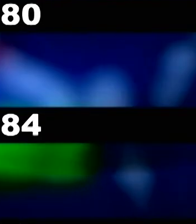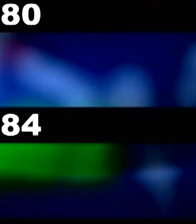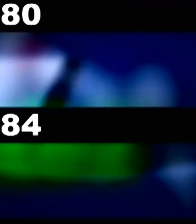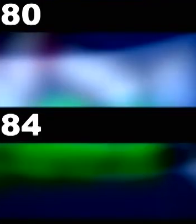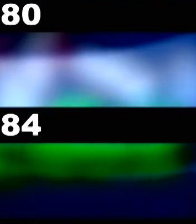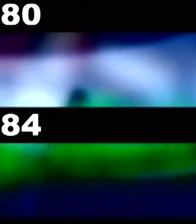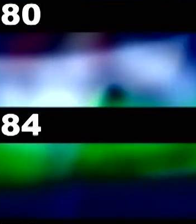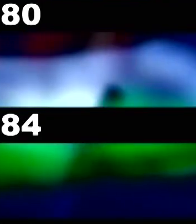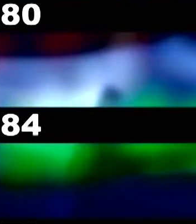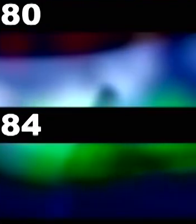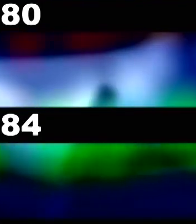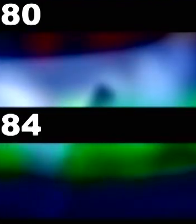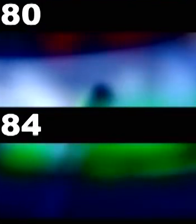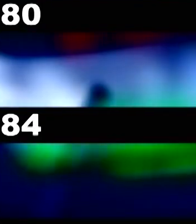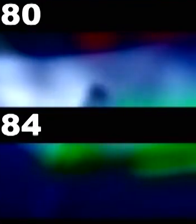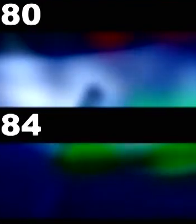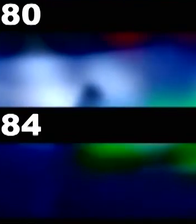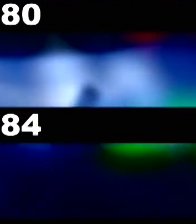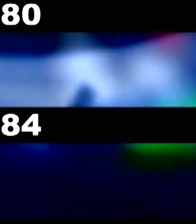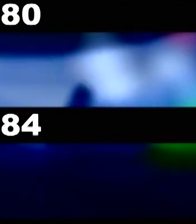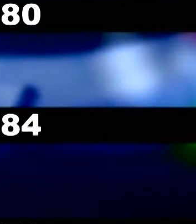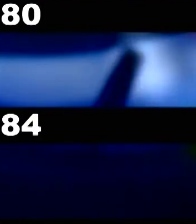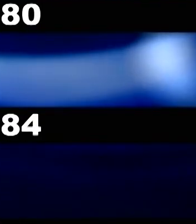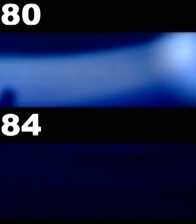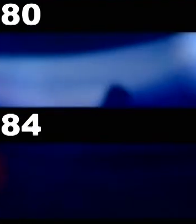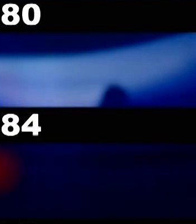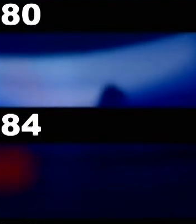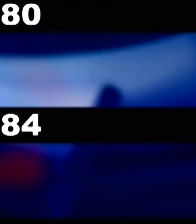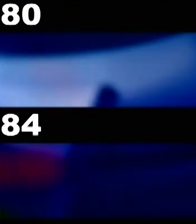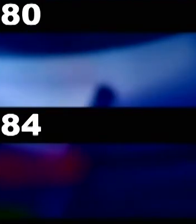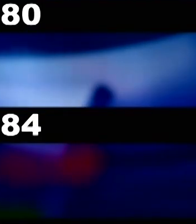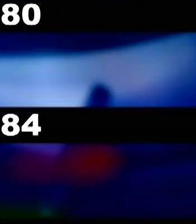111,751 shares changing hands, all for a value of